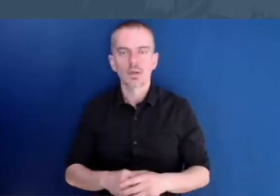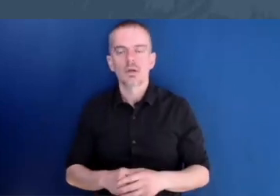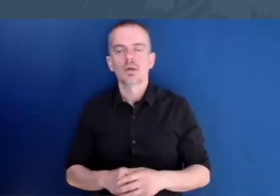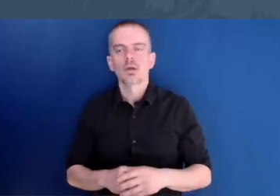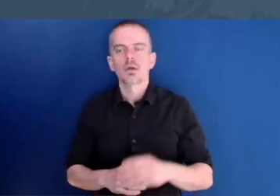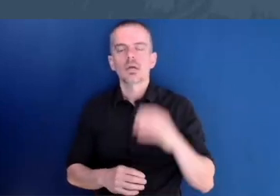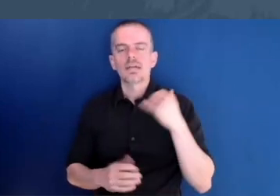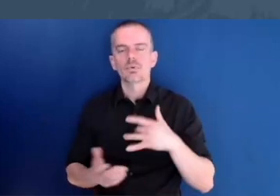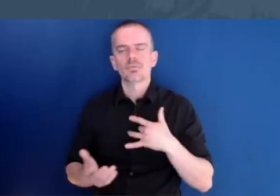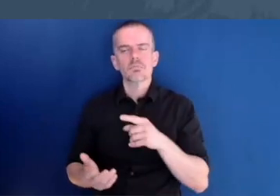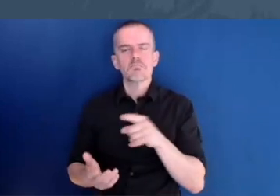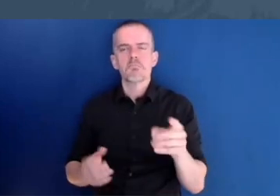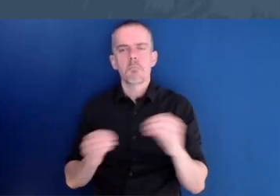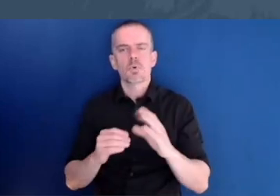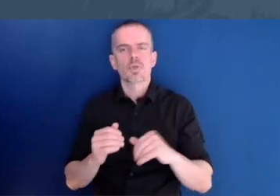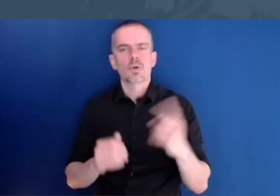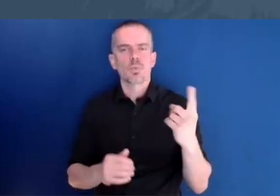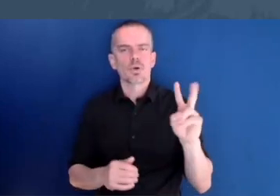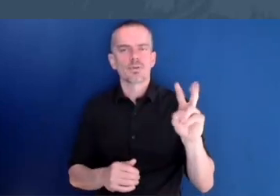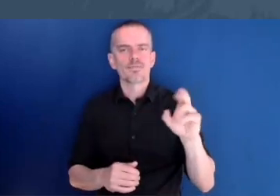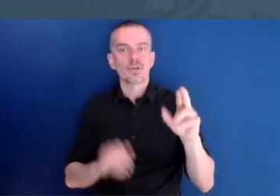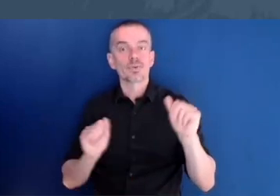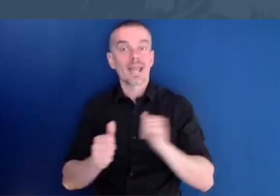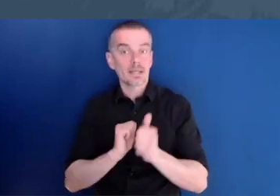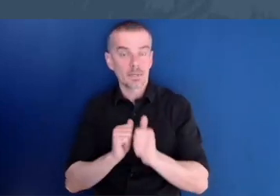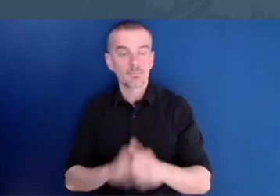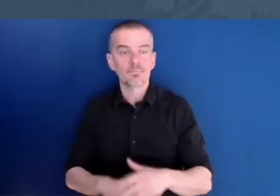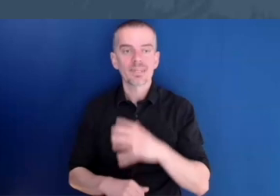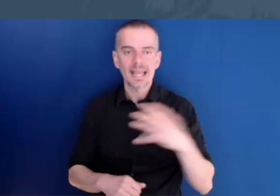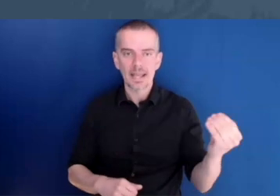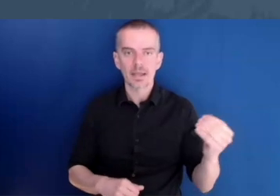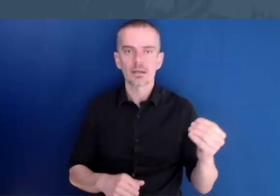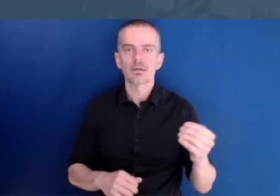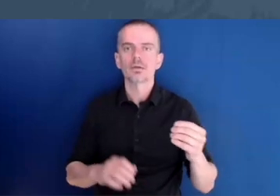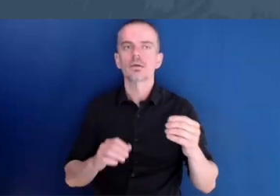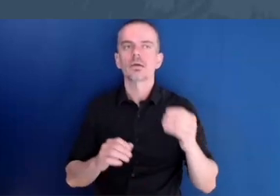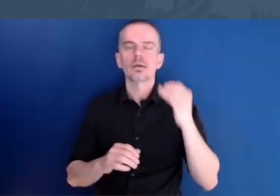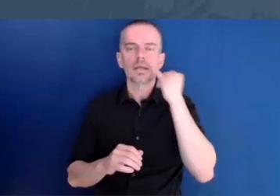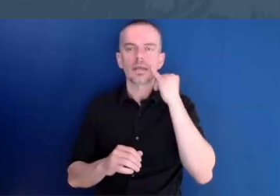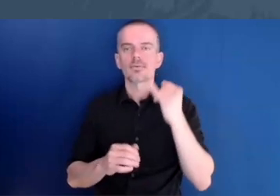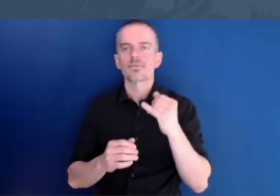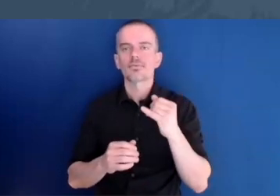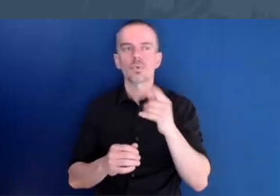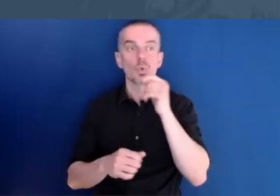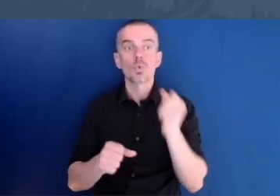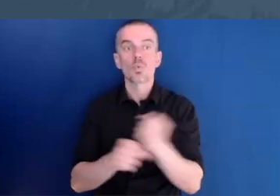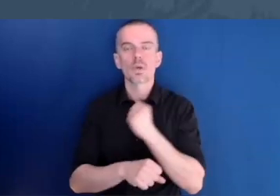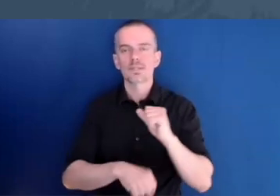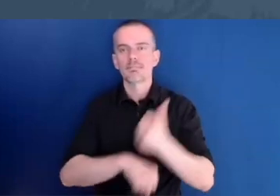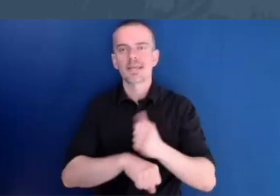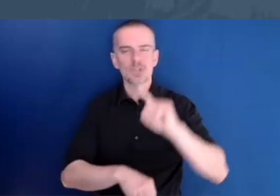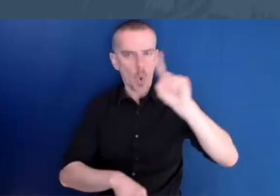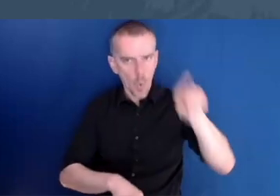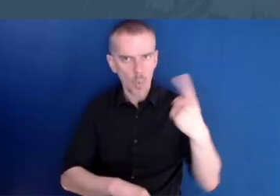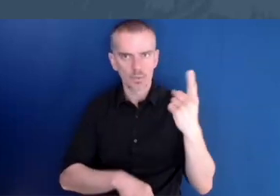can compete for the bid, and when the selection of the bidder can be determined solely by price and not